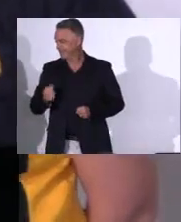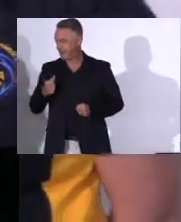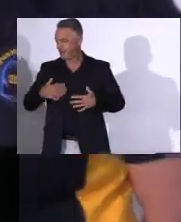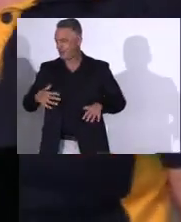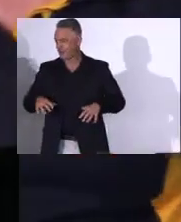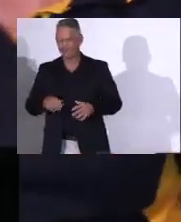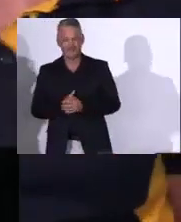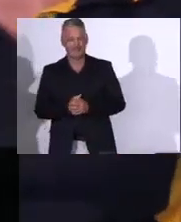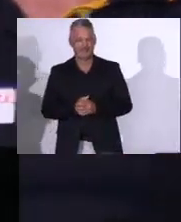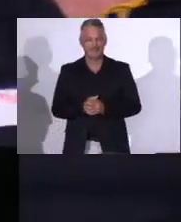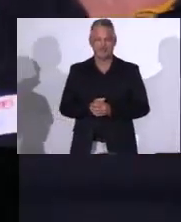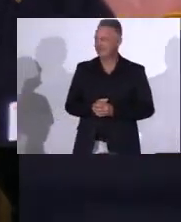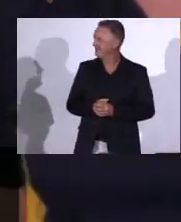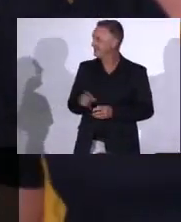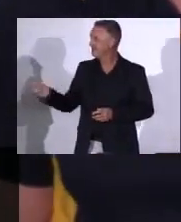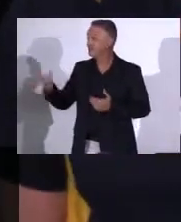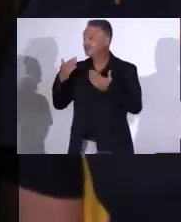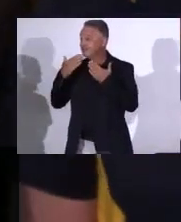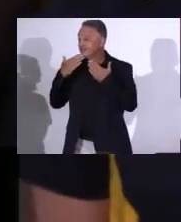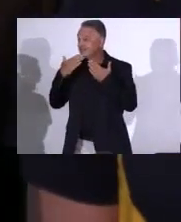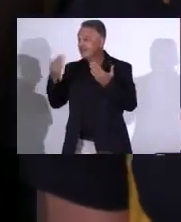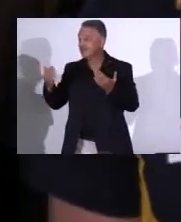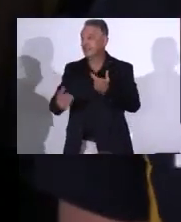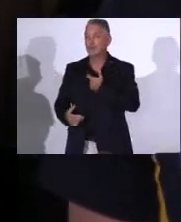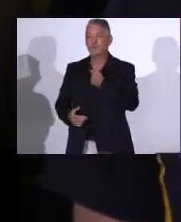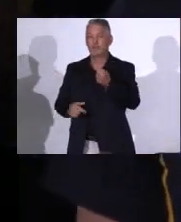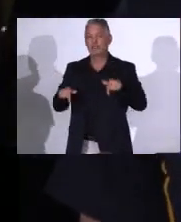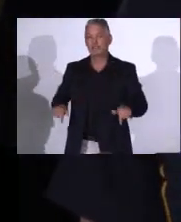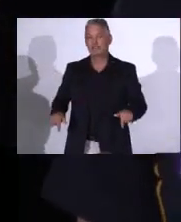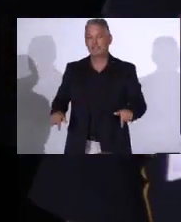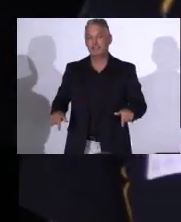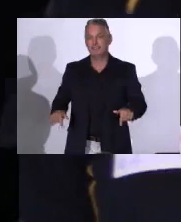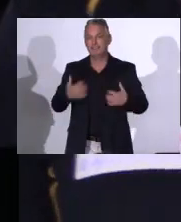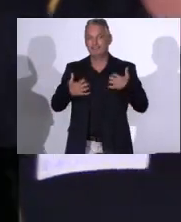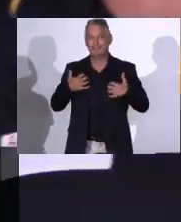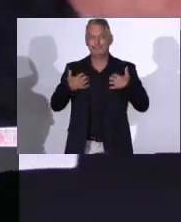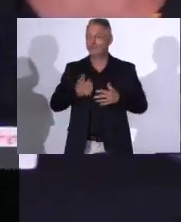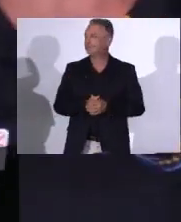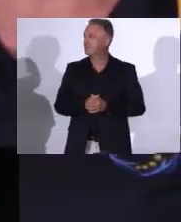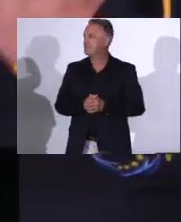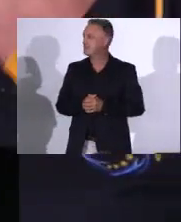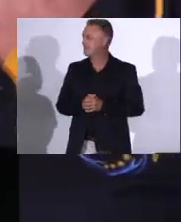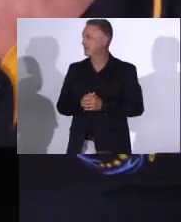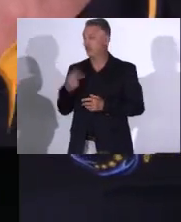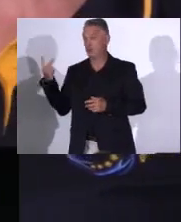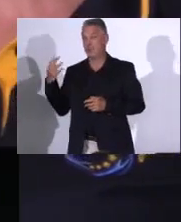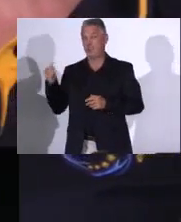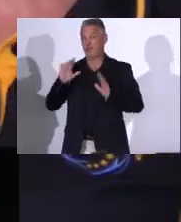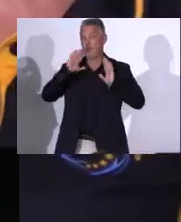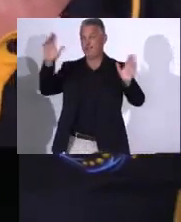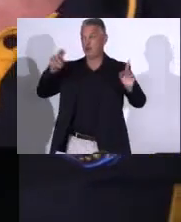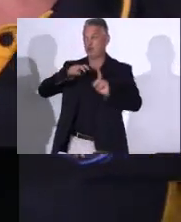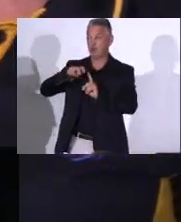worries. Thank you so much for inviting us to speak today. We've had a bit of an incredible journey over the